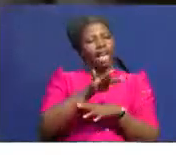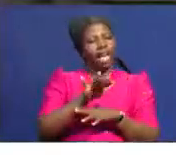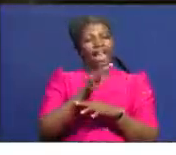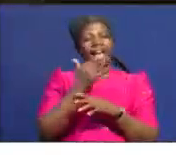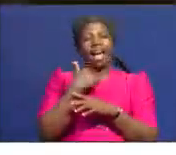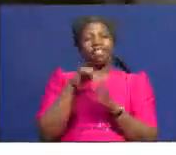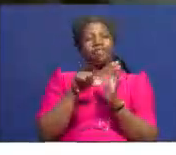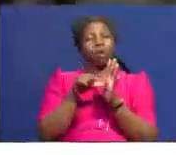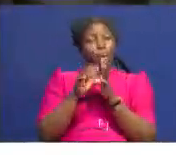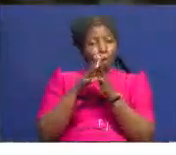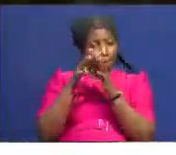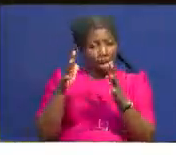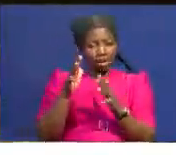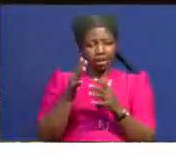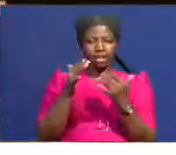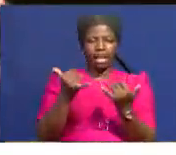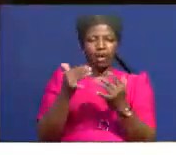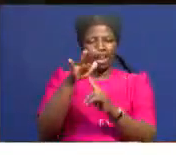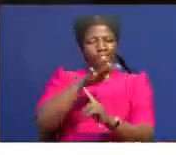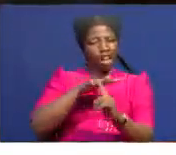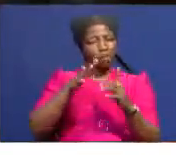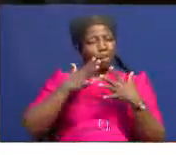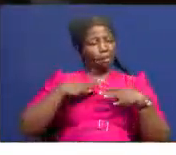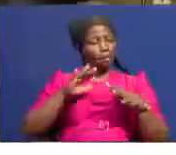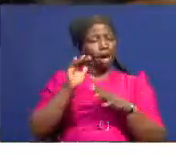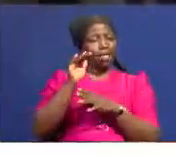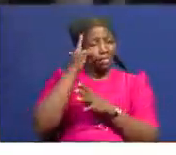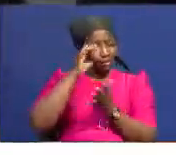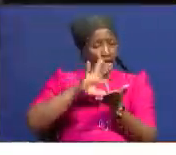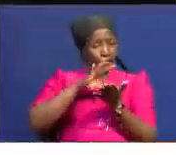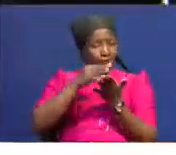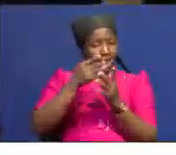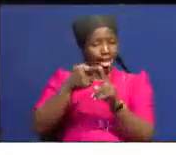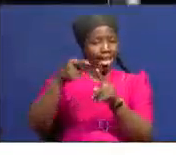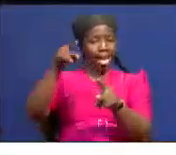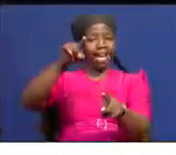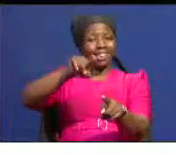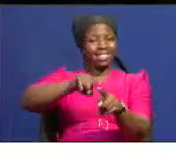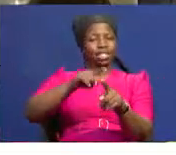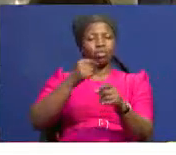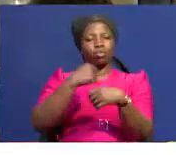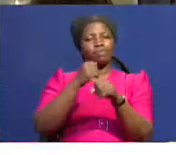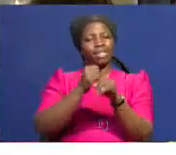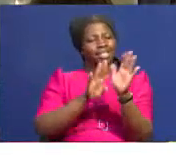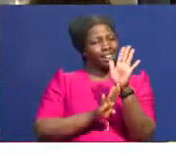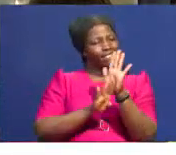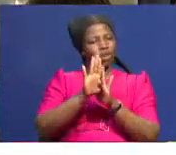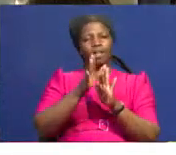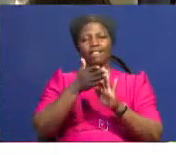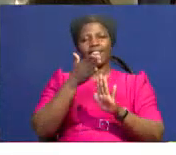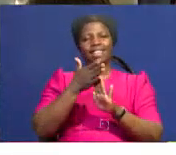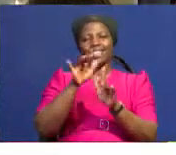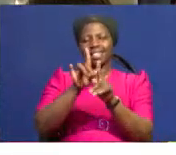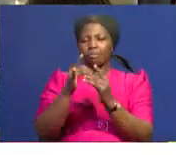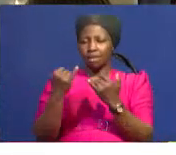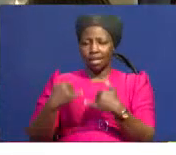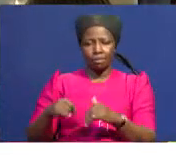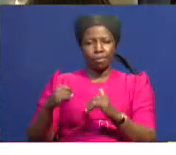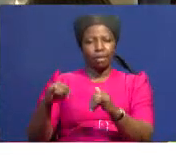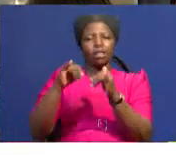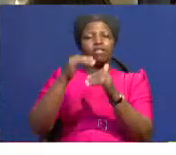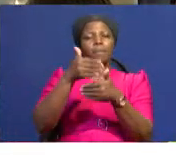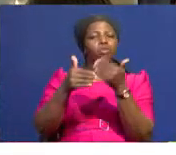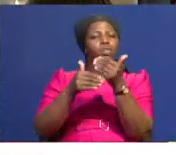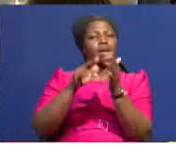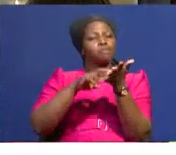are therefore calling for increased funding to fast-track the development and implementation of infrastructure projects